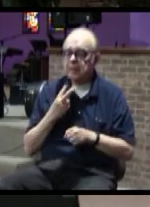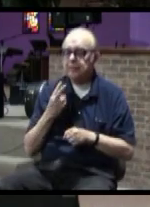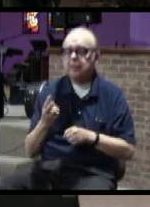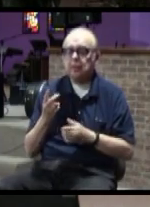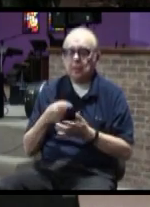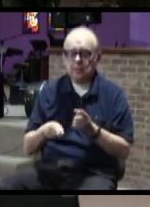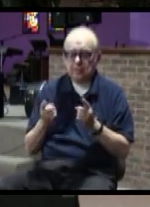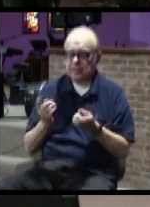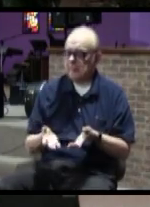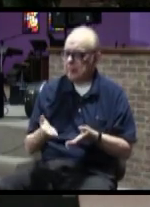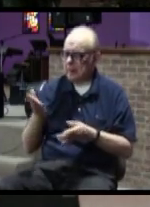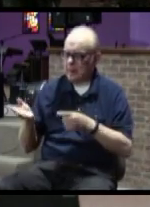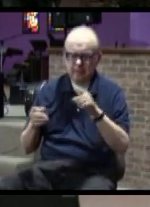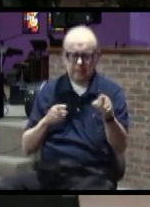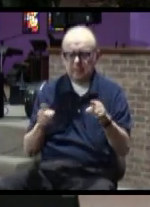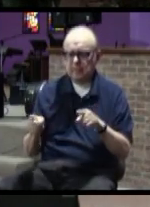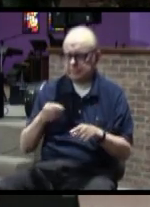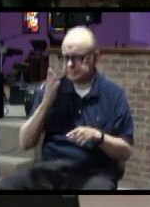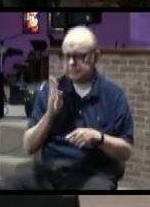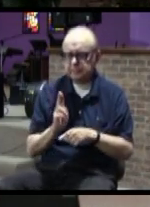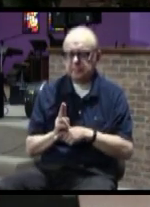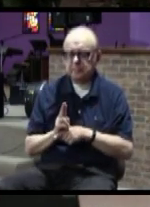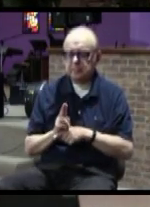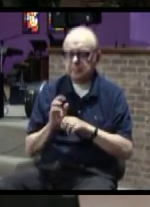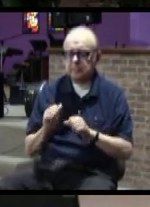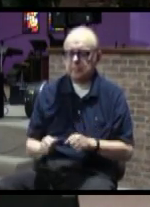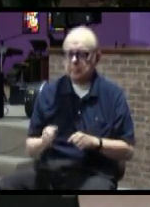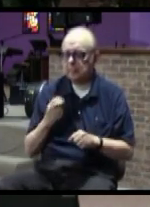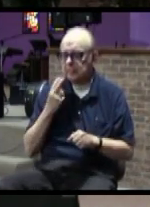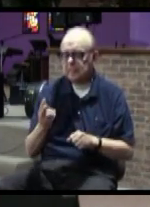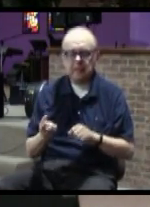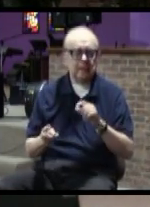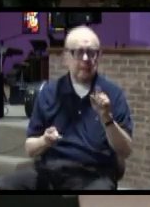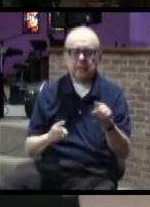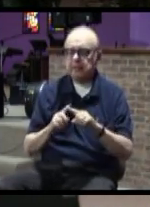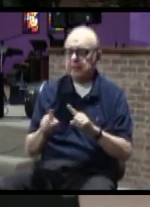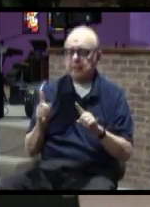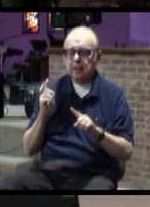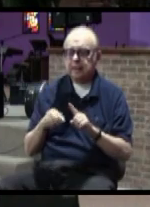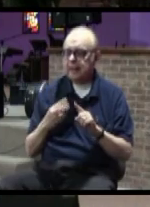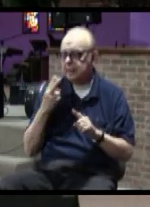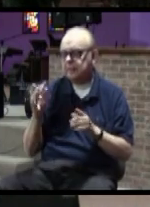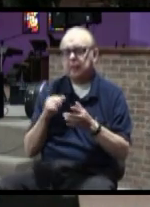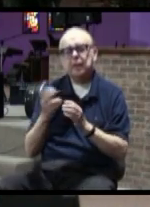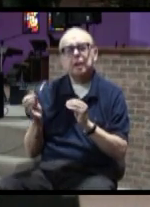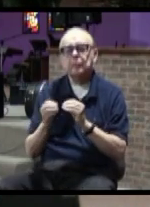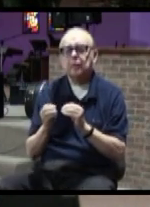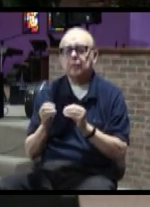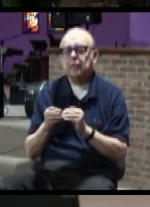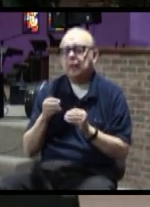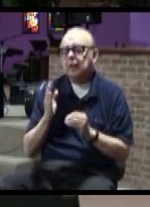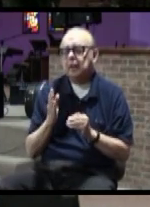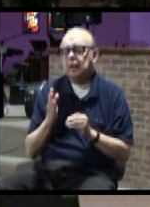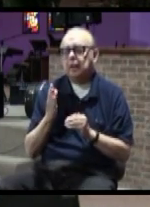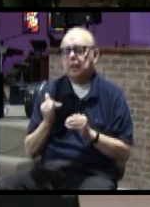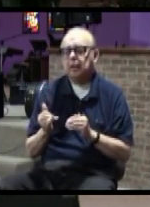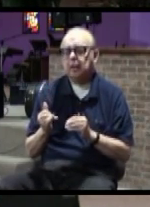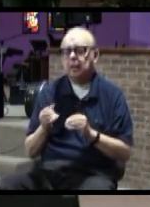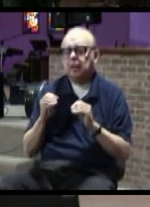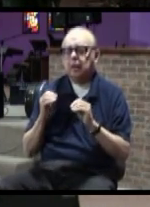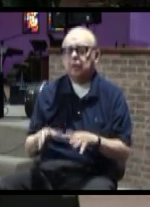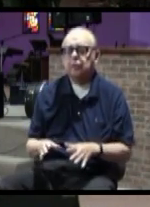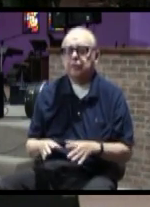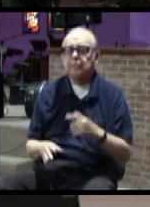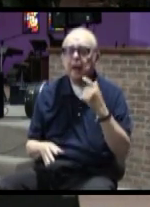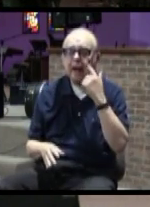God, I used to be able to see what was over here. God, I used to be able to see what was over here, but I can't see that anymore,